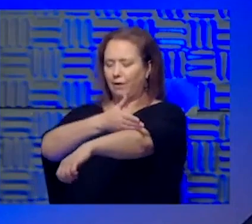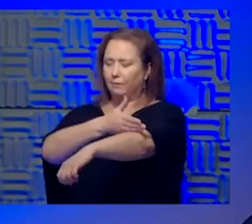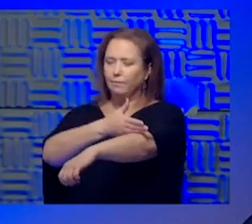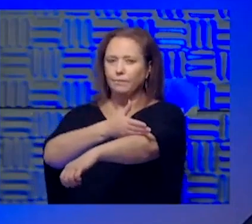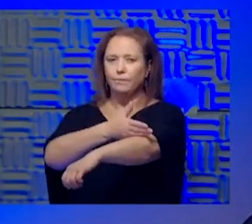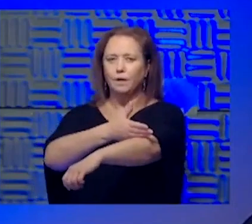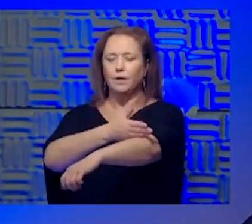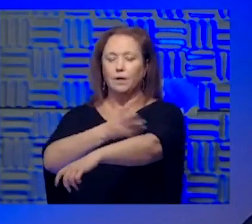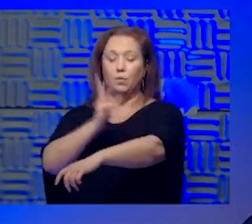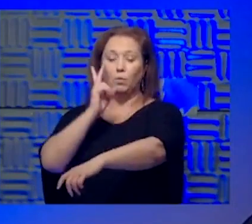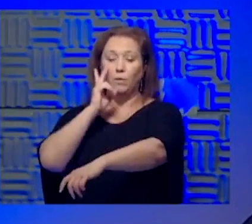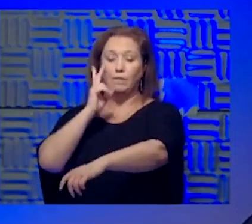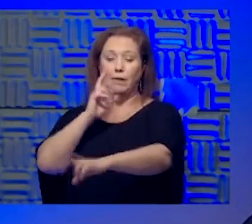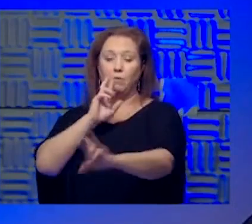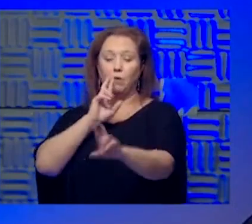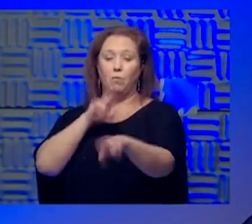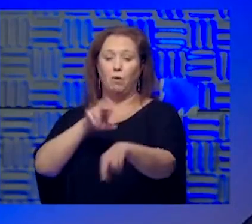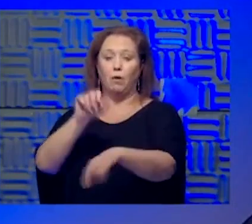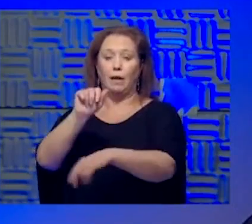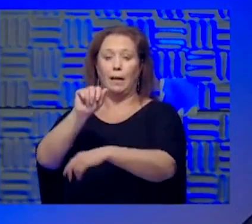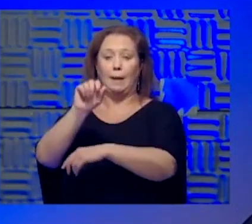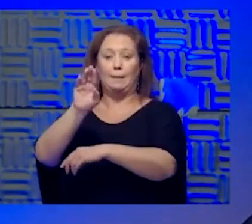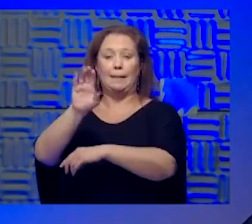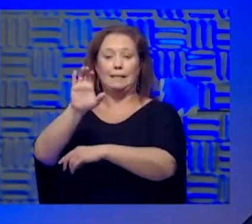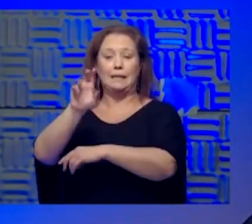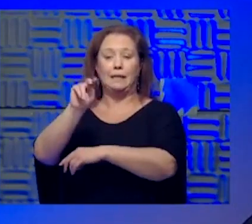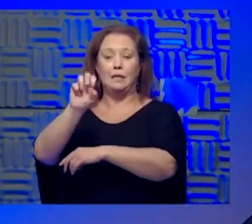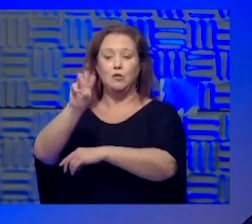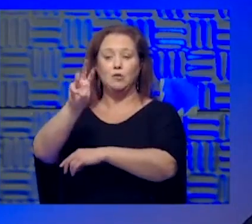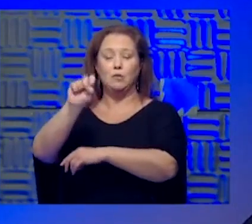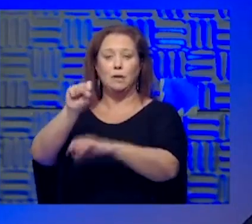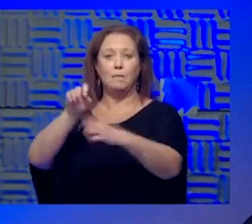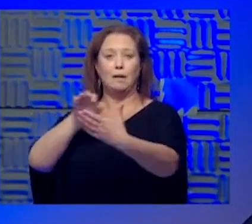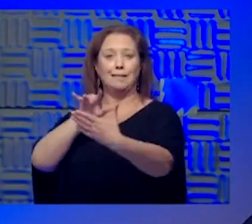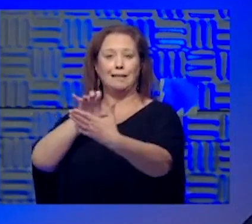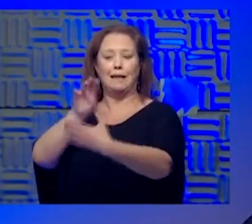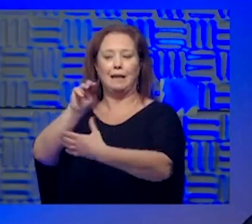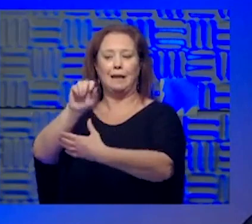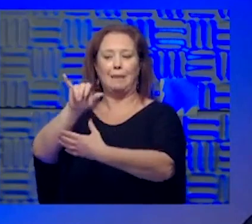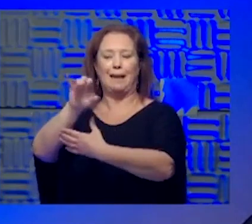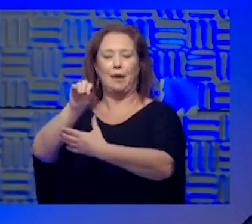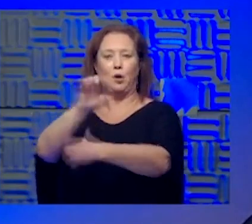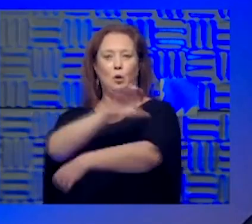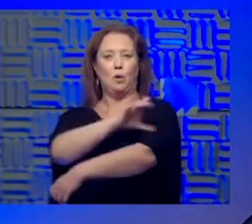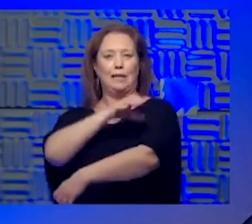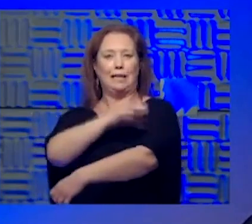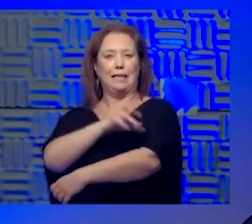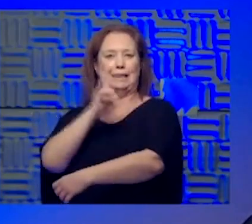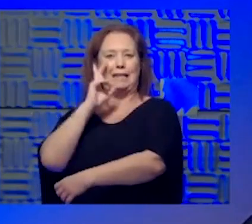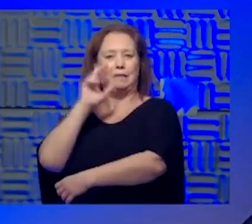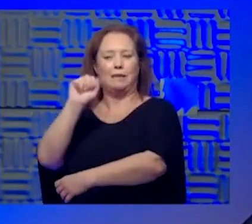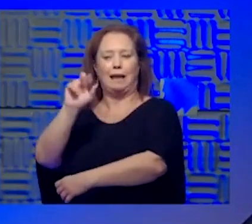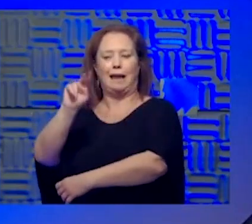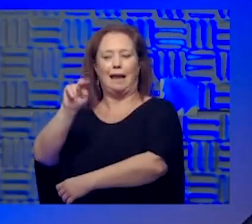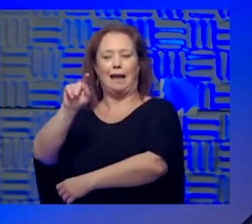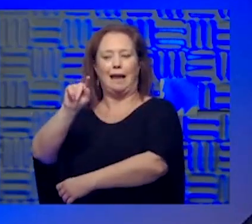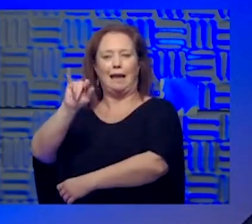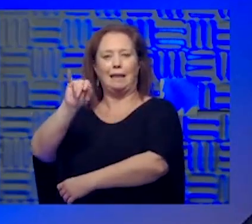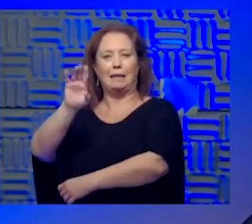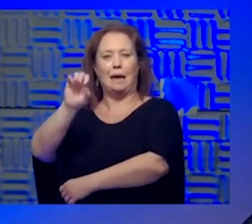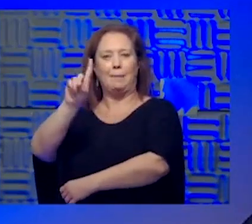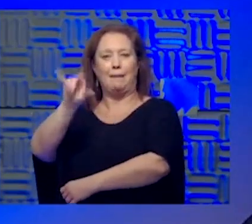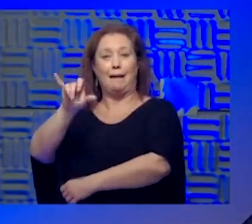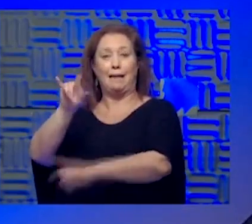obviously seen a report on ABC News about a study that was done at Mayo Clinic that's saying some of the antibody tests probably are not